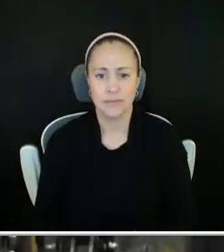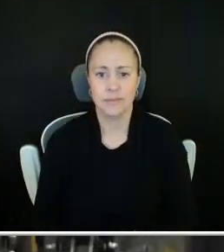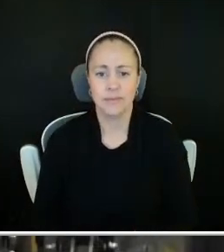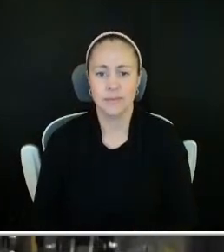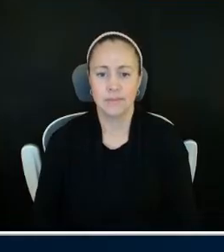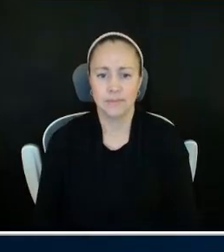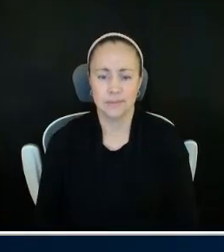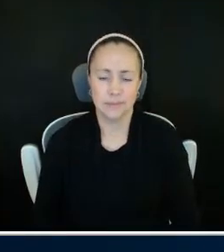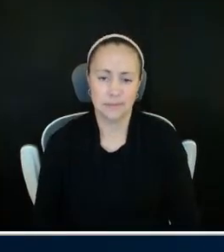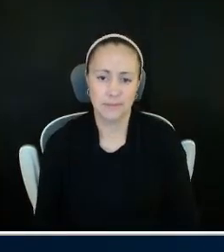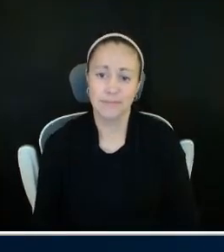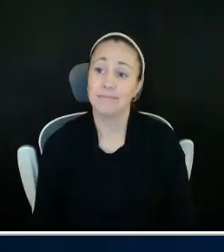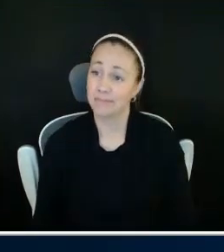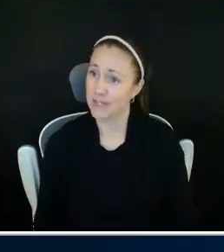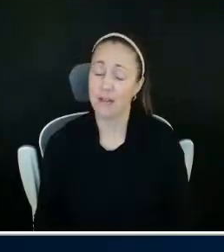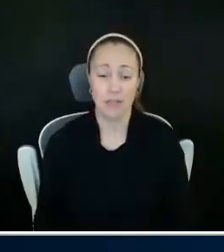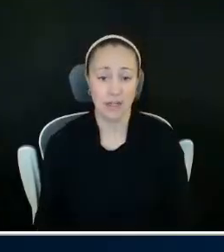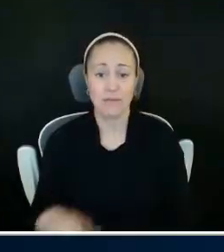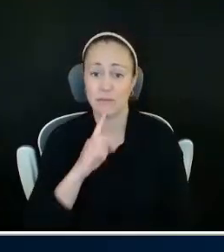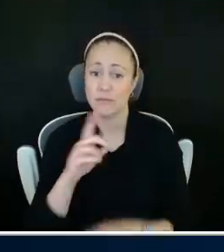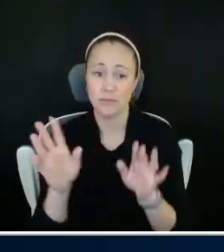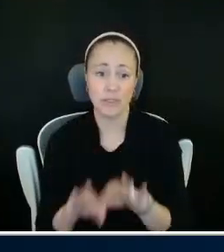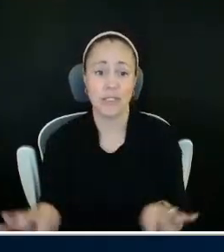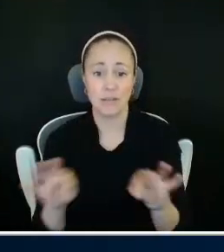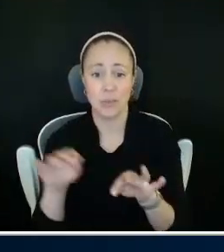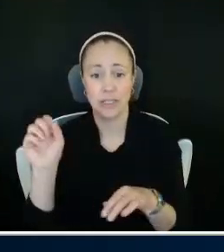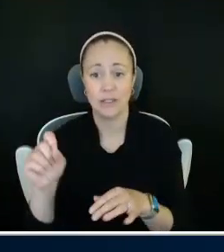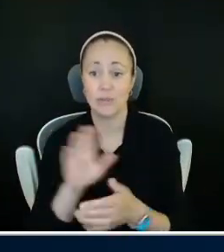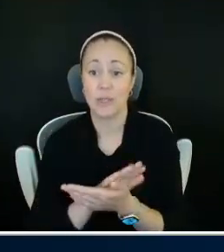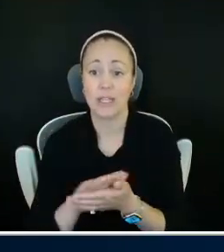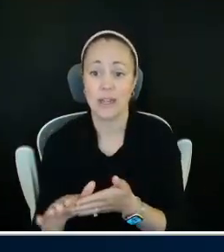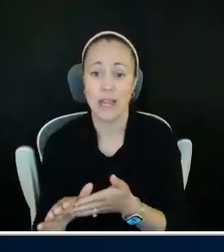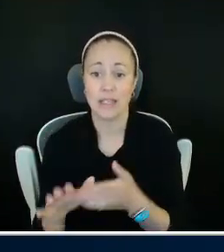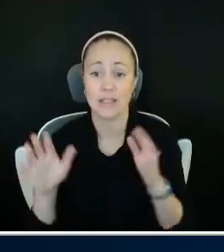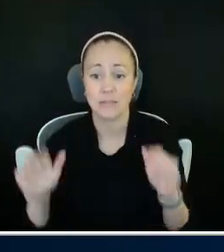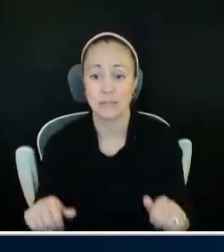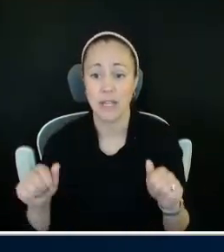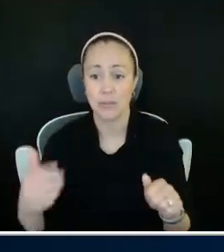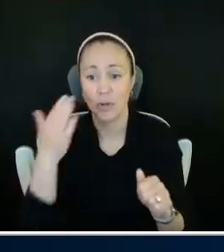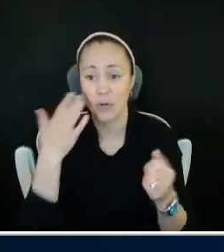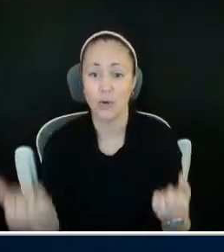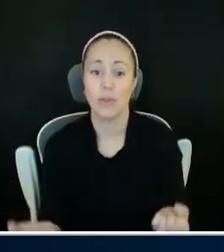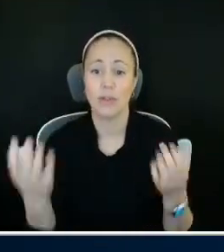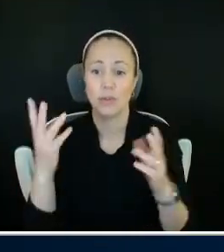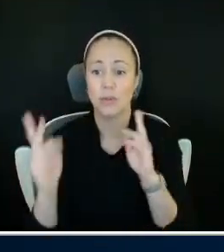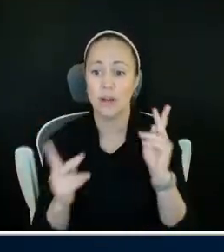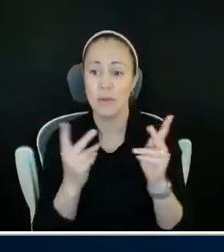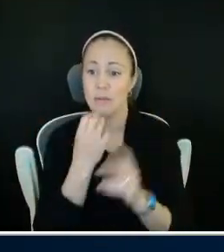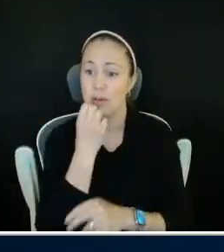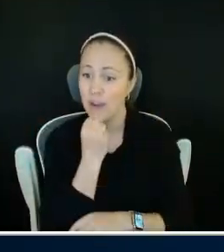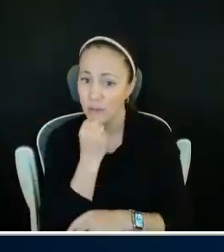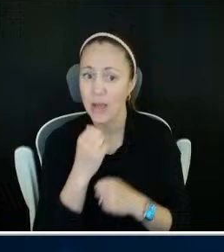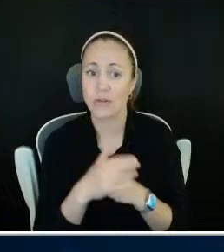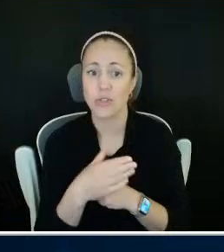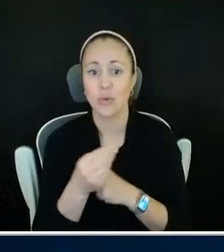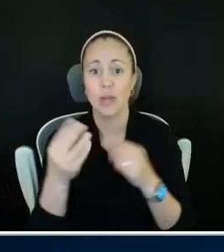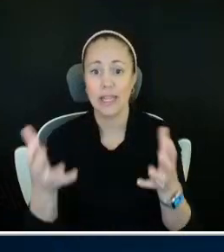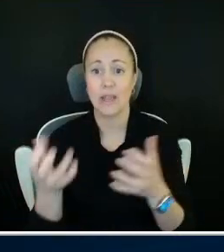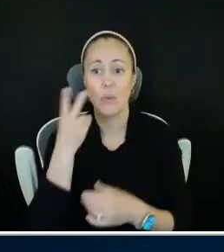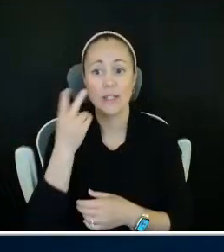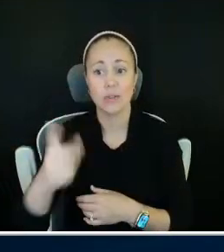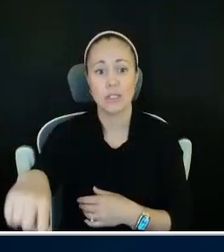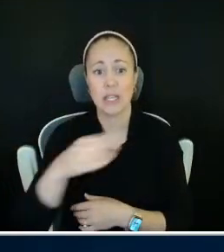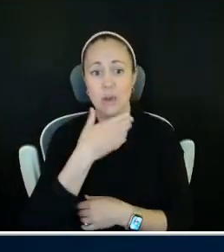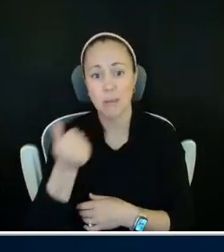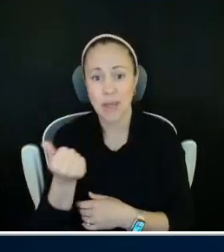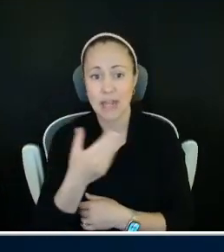It's super important. It's really nice just being able to know that so many people care about you and want to see you get better and get back to what